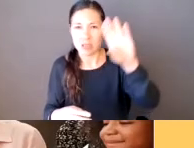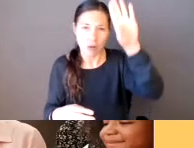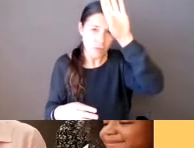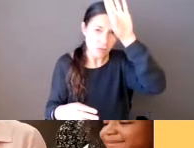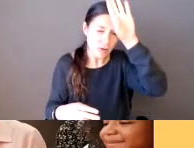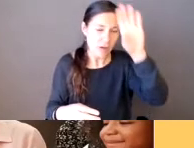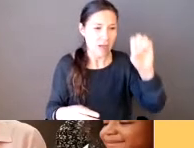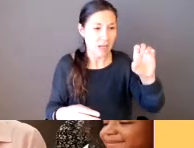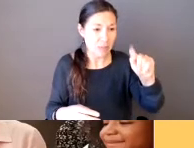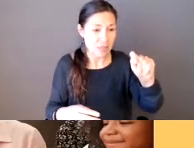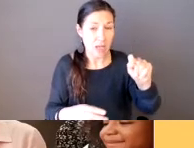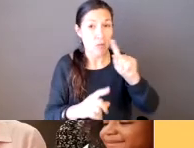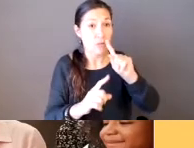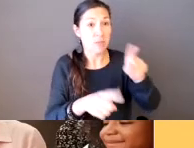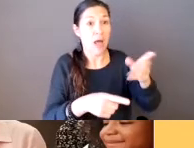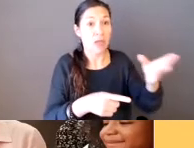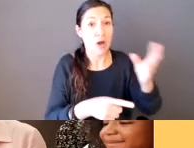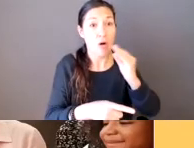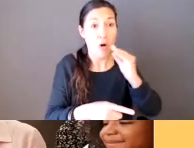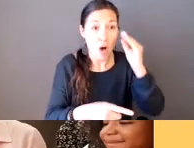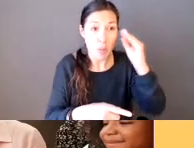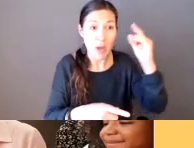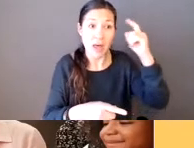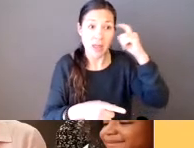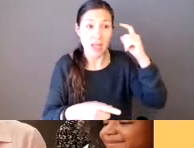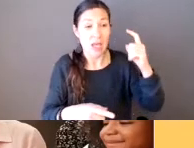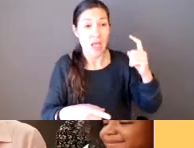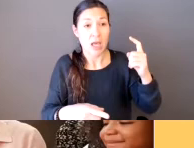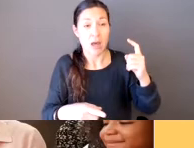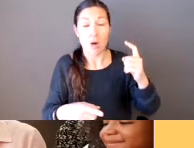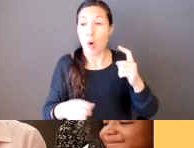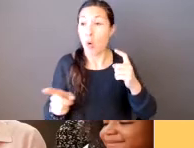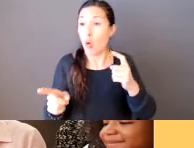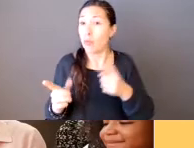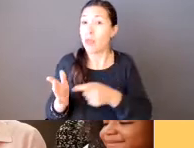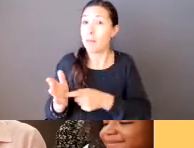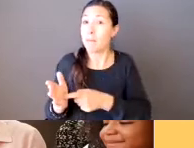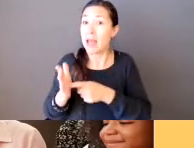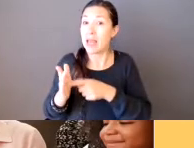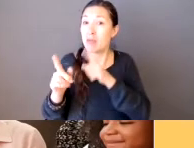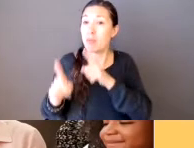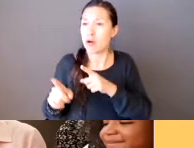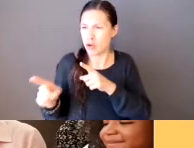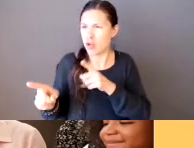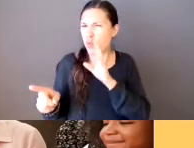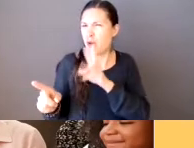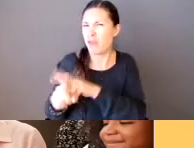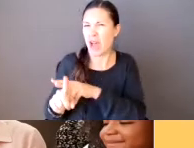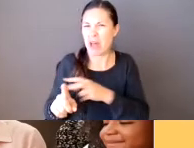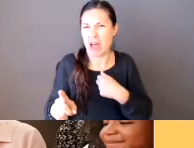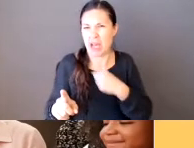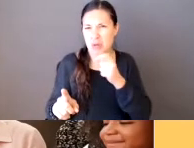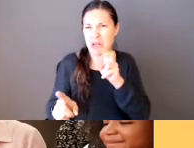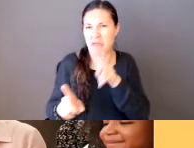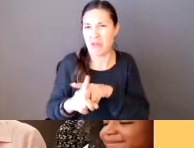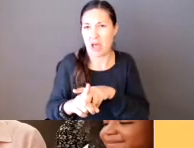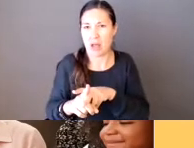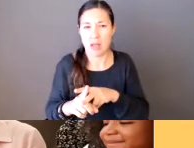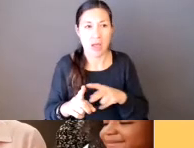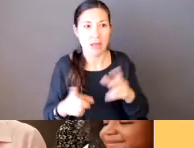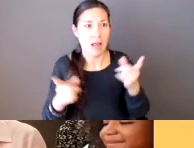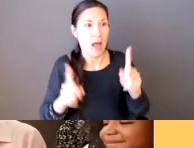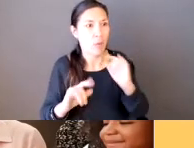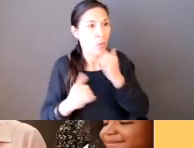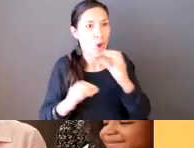to the home. They all think the other mandated reporters are going to file, and nobody files. So it gives a